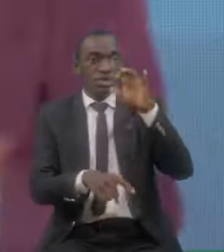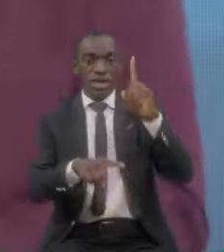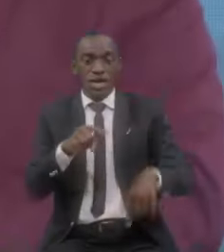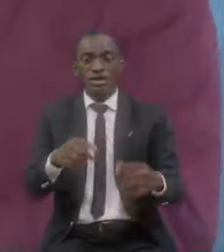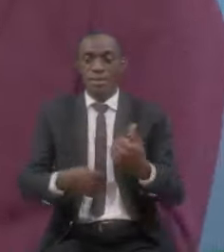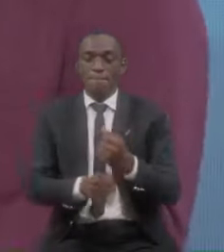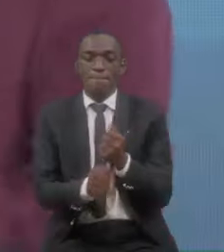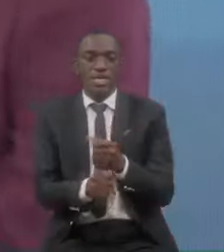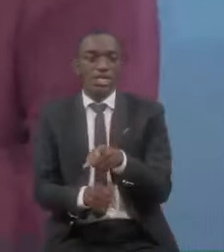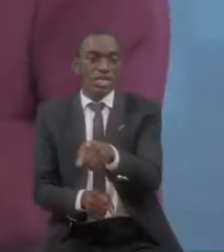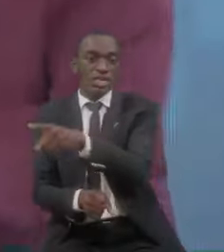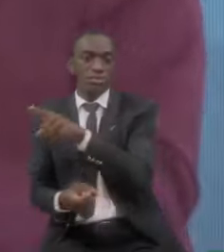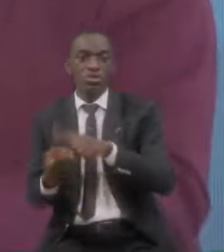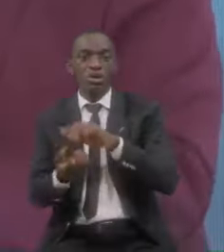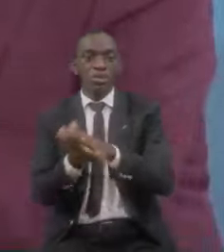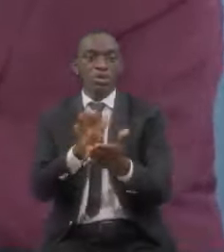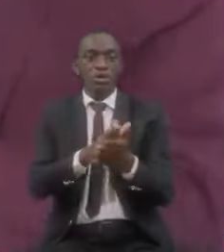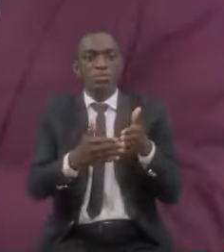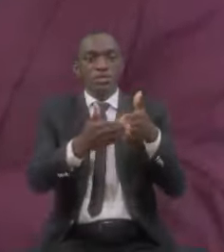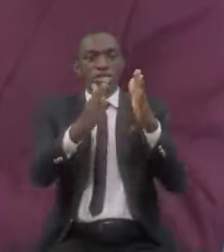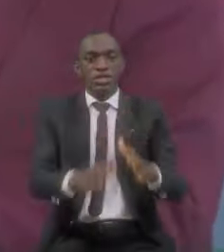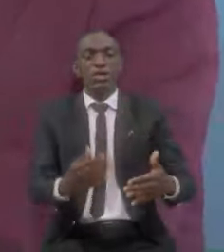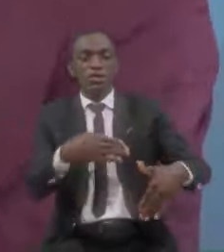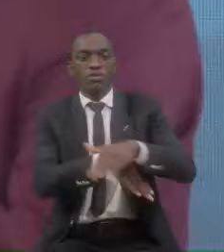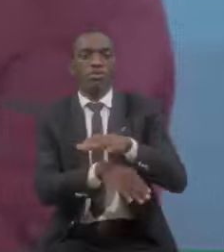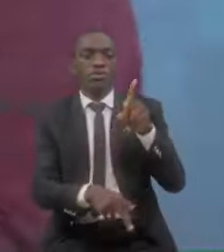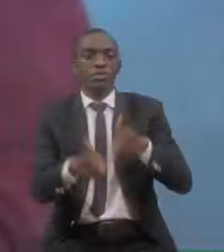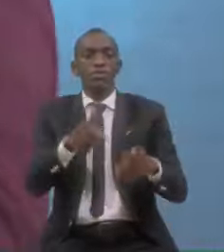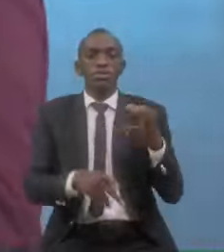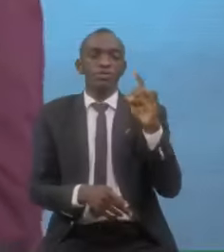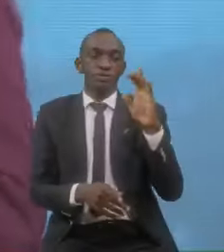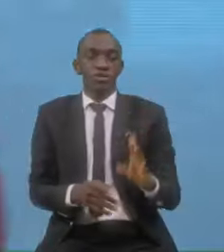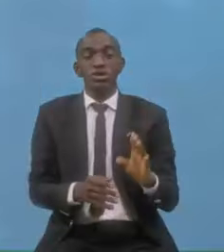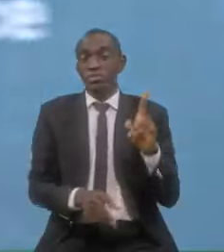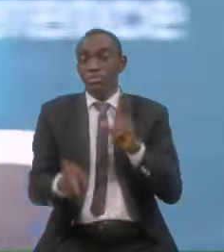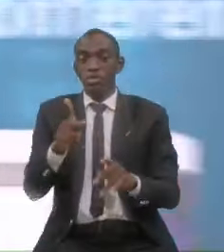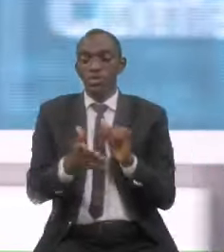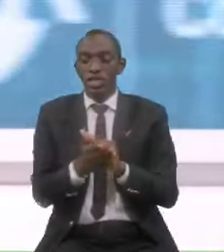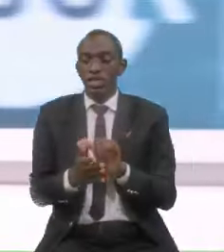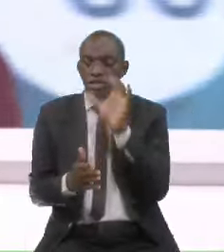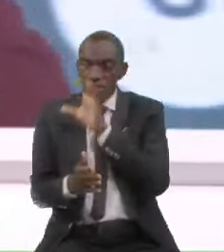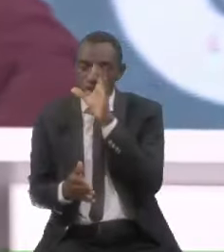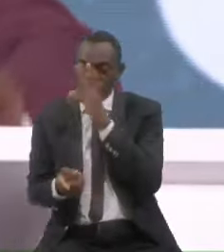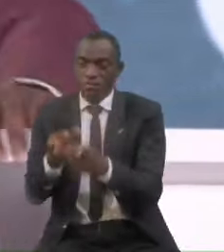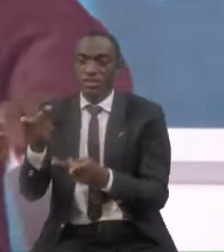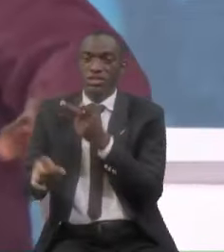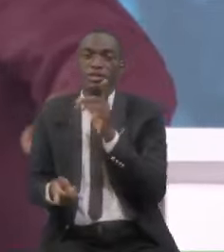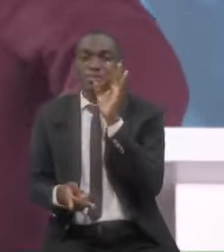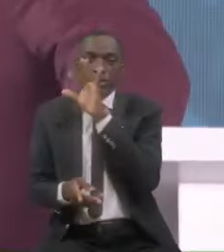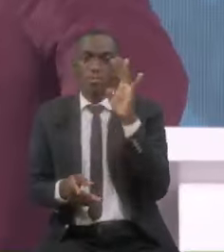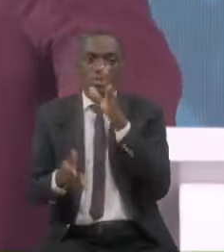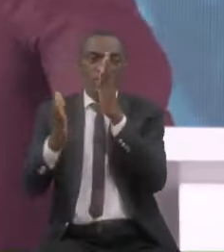The people that have to go and look for something from the herbalist, can you think about